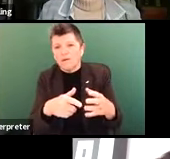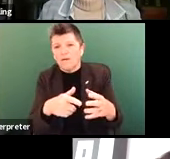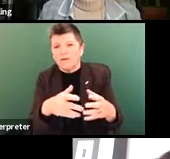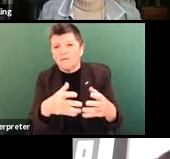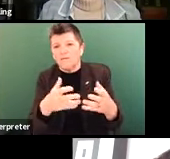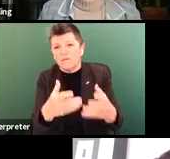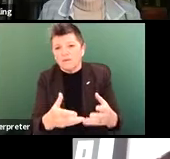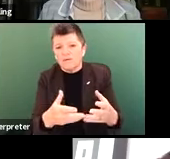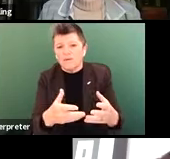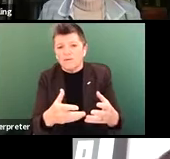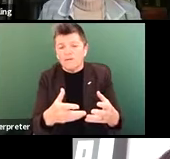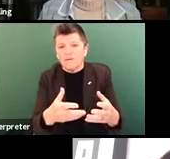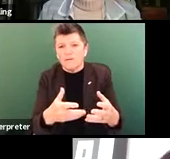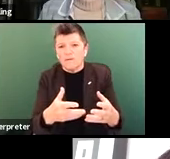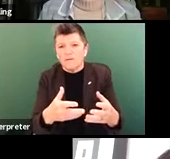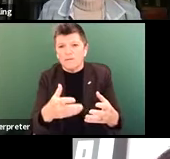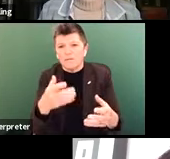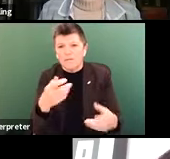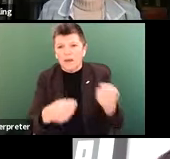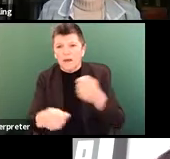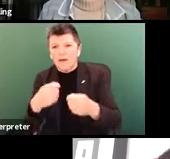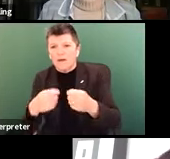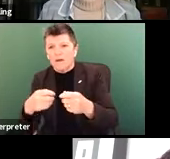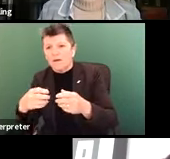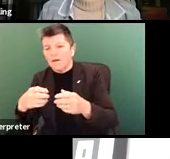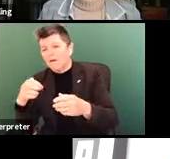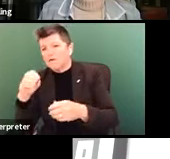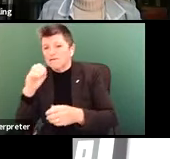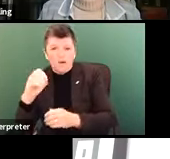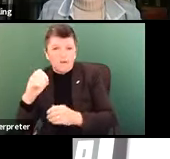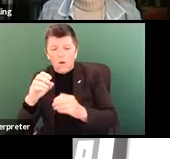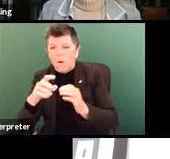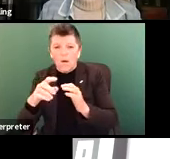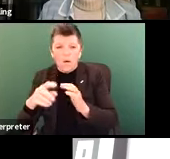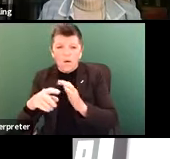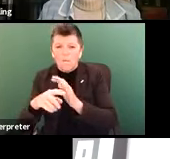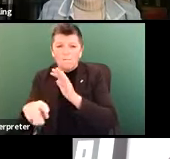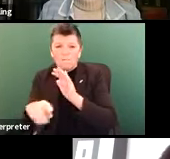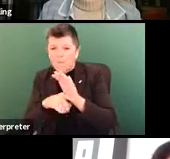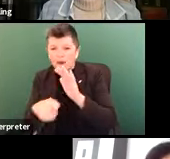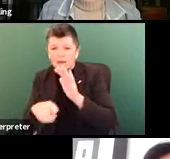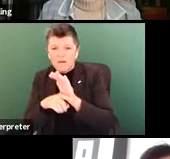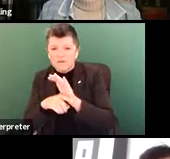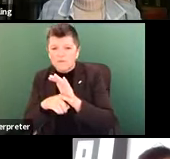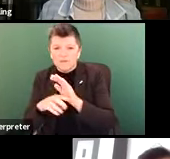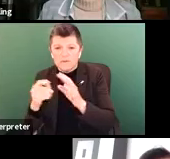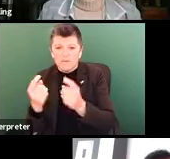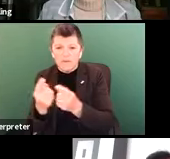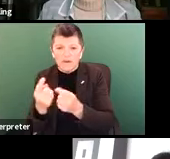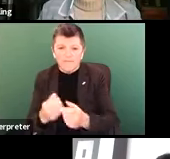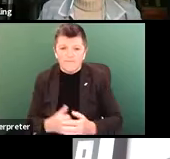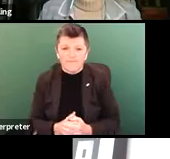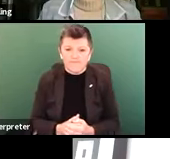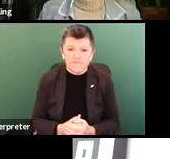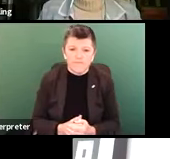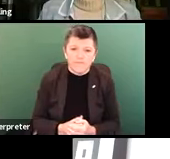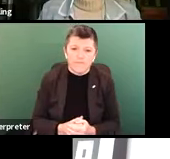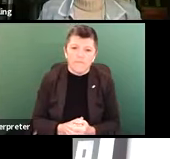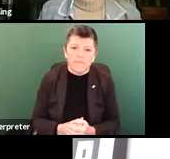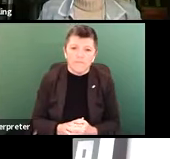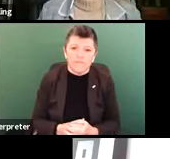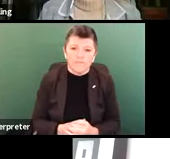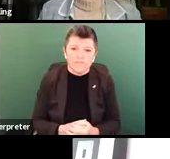0 minus something. Okay. Okay, so there's another question in